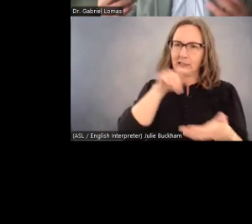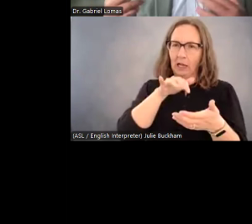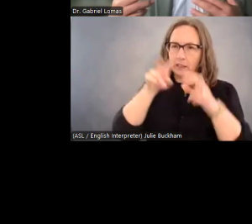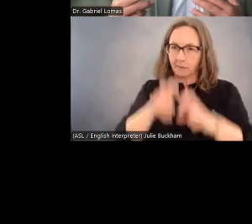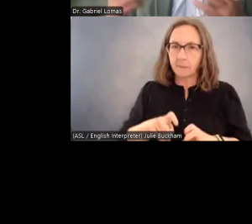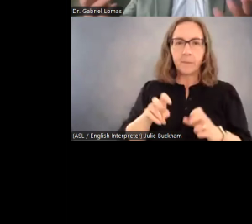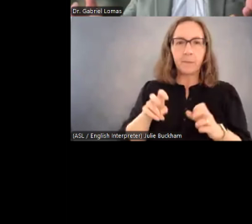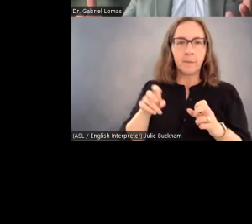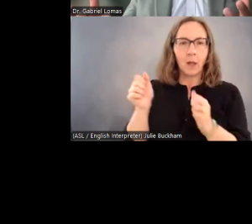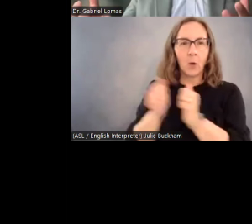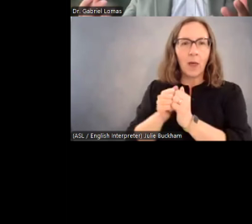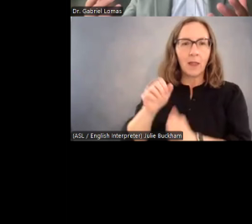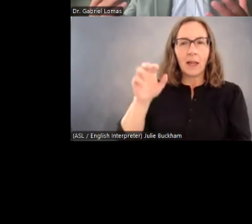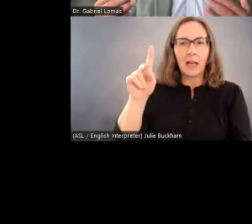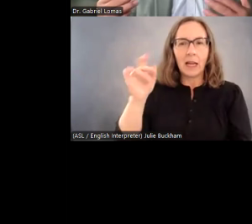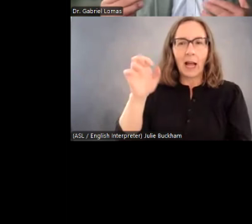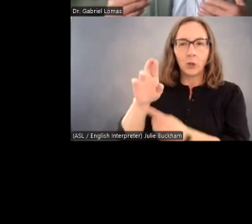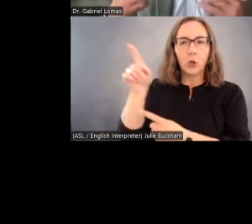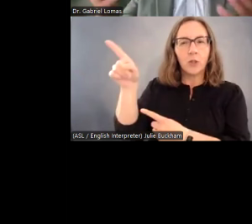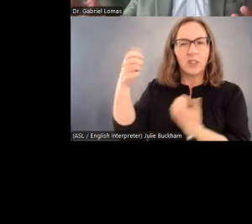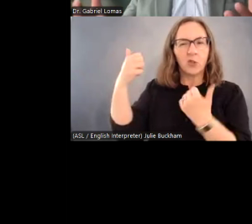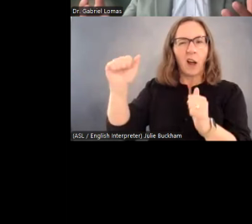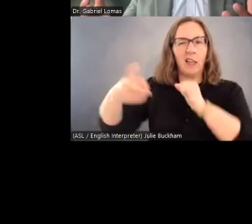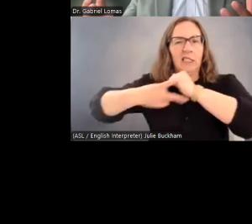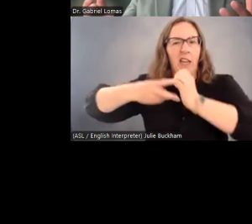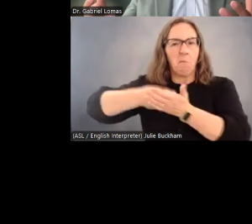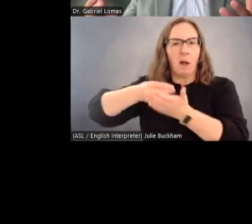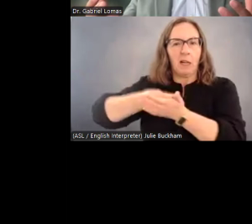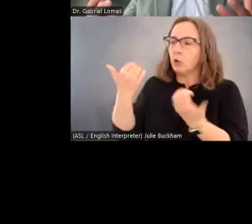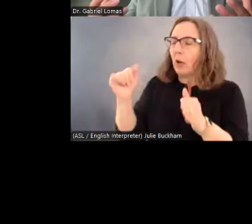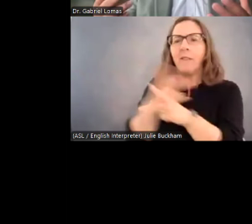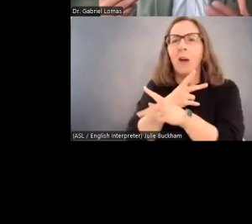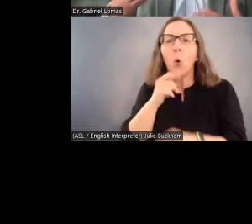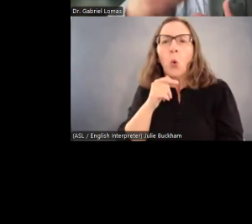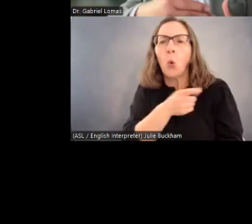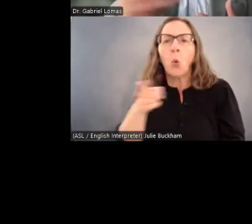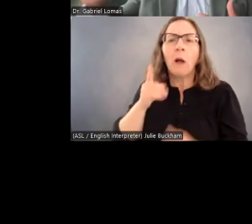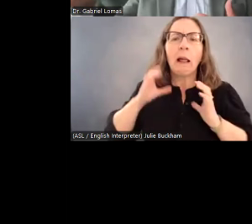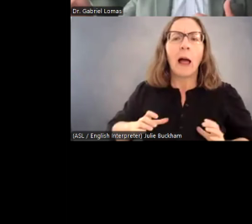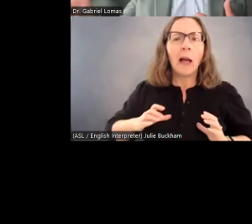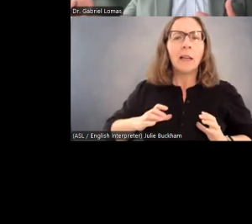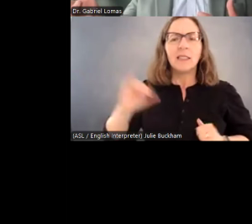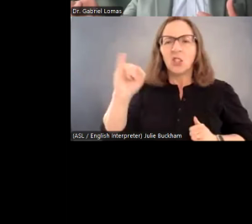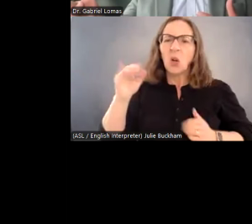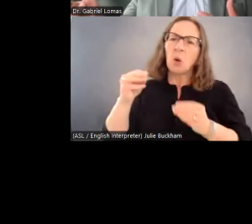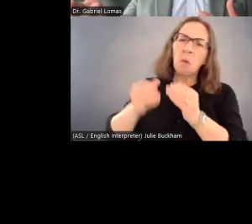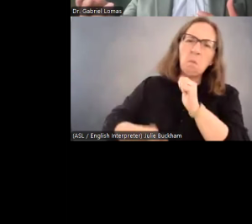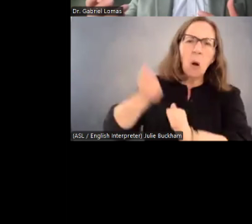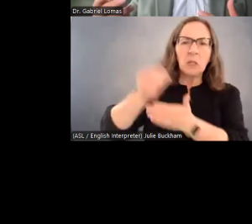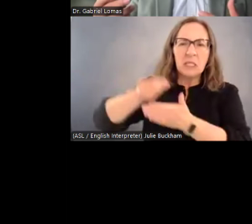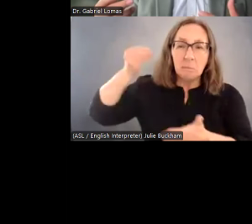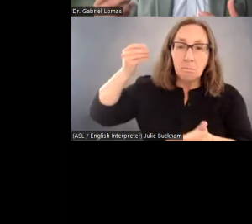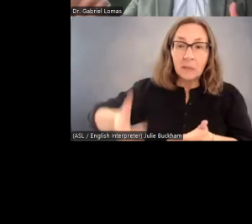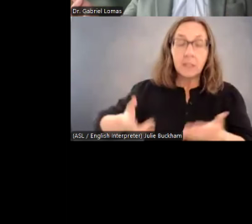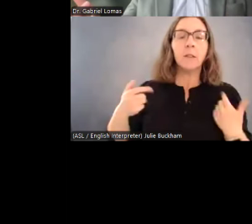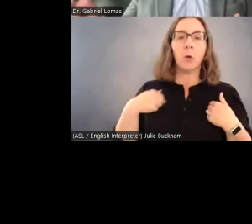was to save money for their system. So they're trying to figure out who are more expensive clients. So what they did was they gave them a questionnaire, and the questionnaire